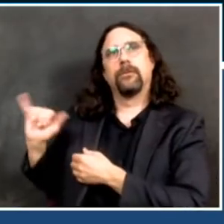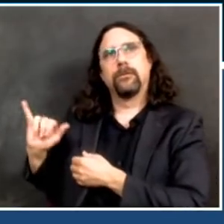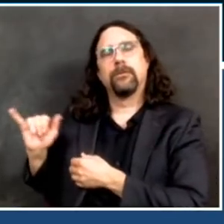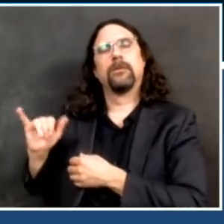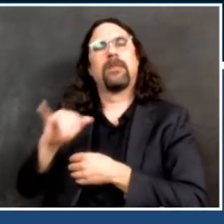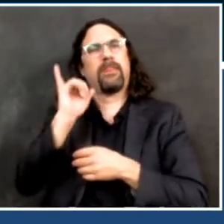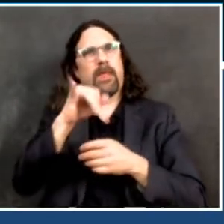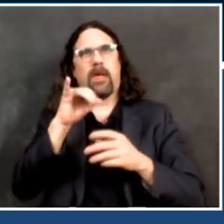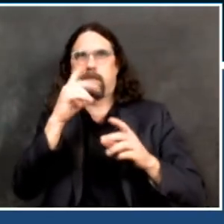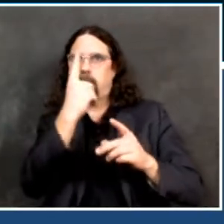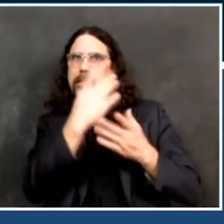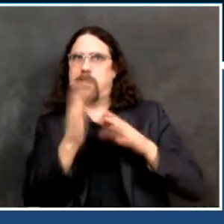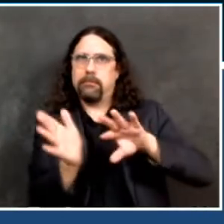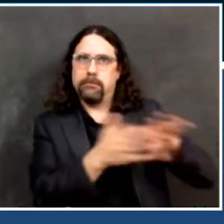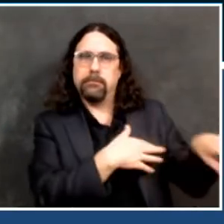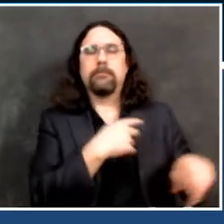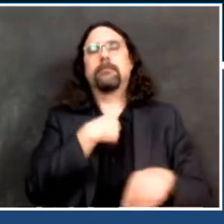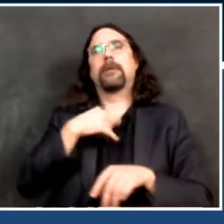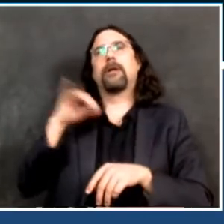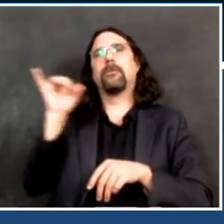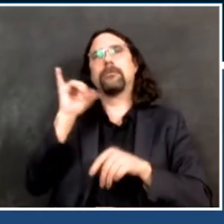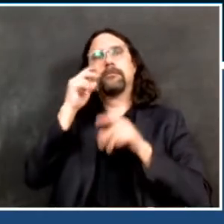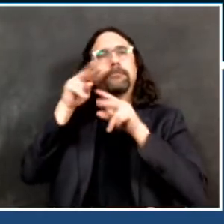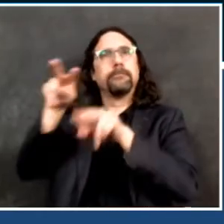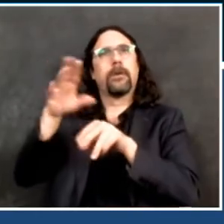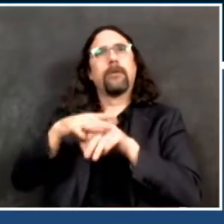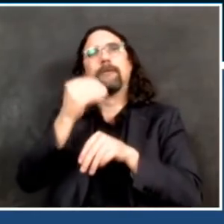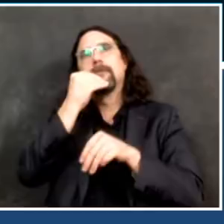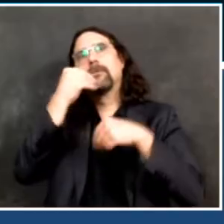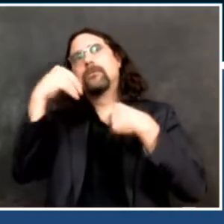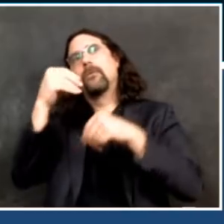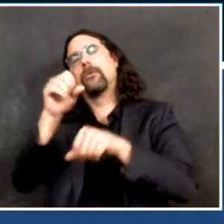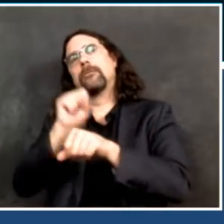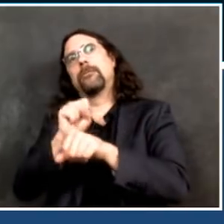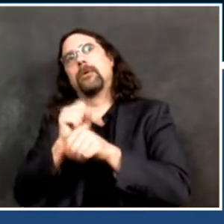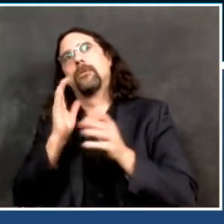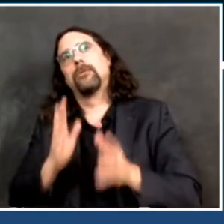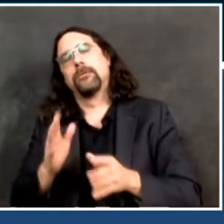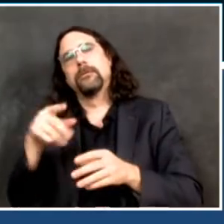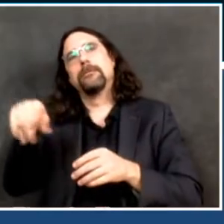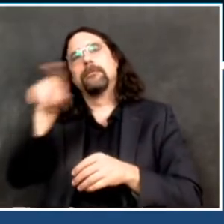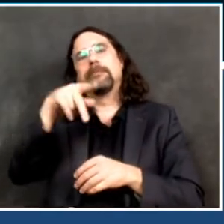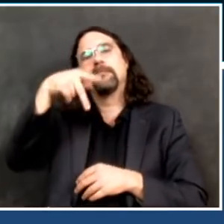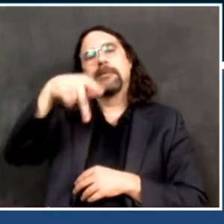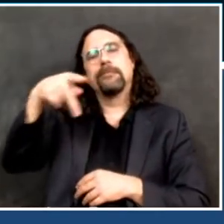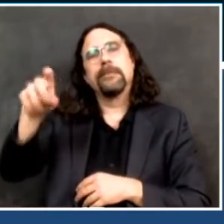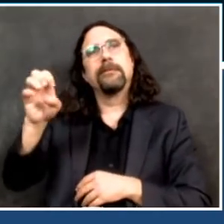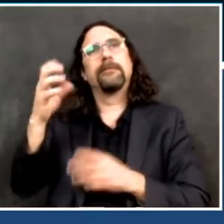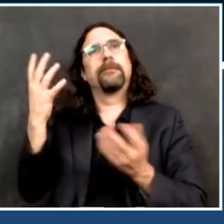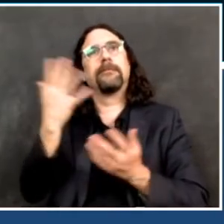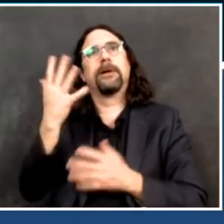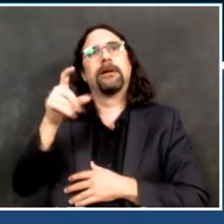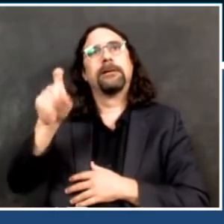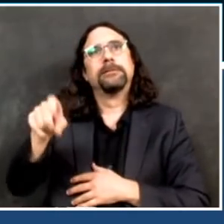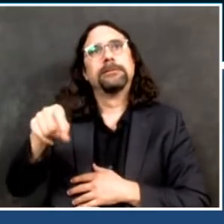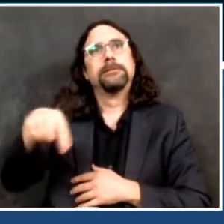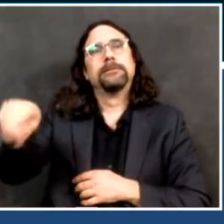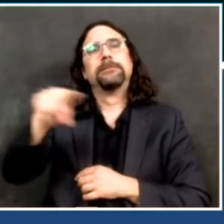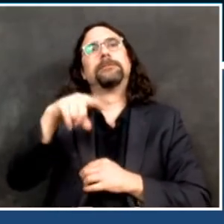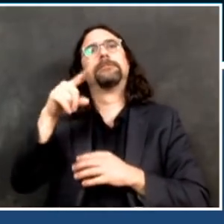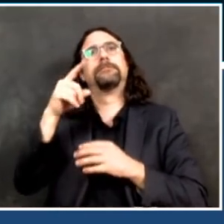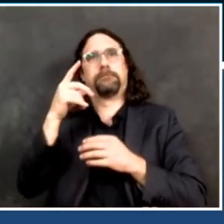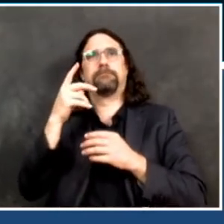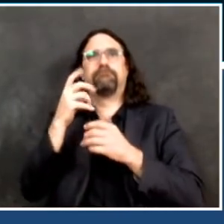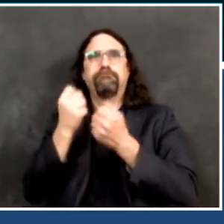needed, making sure that we were issuing social guidelines and making sure that people are following them. And then